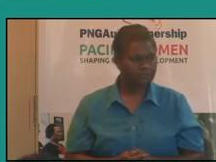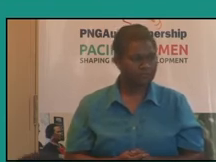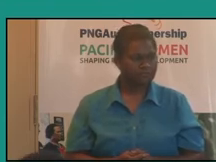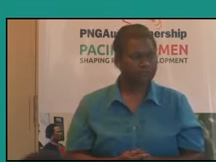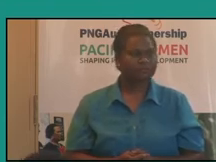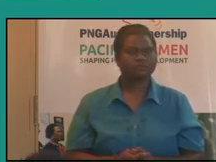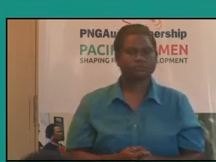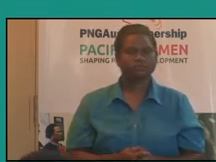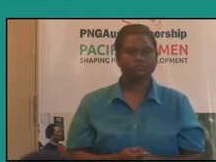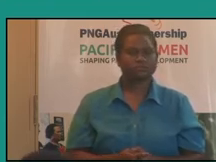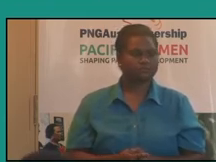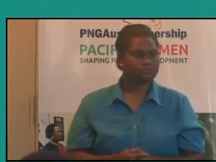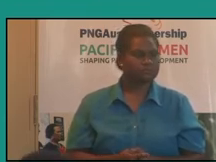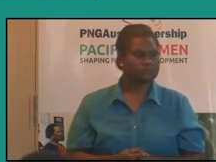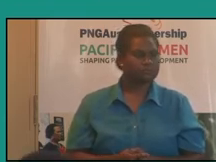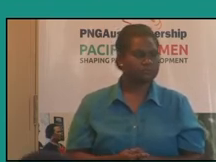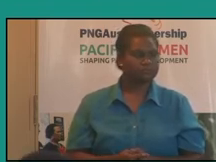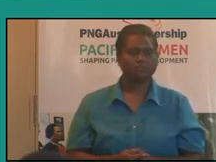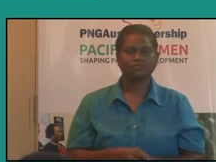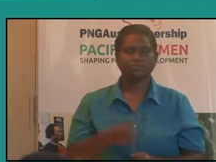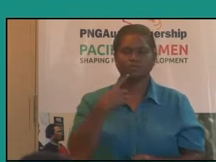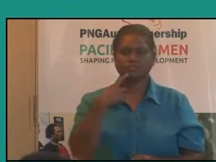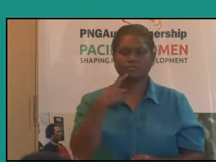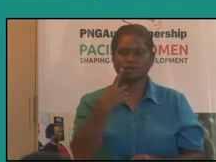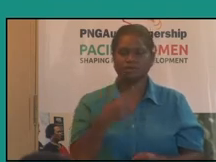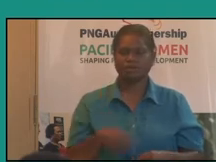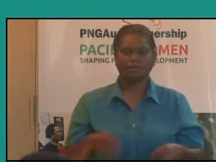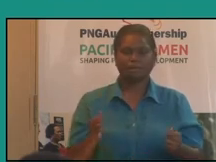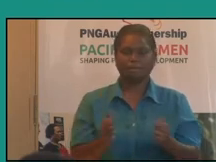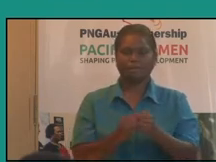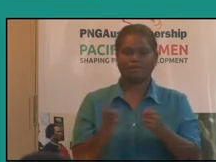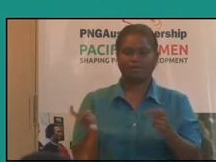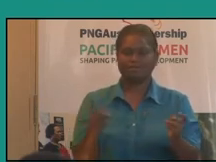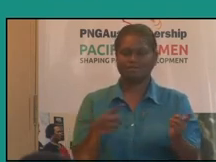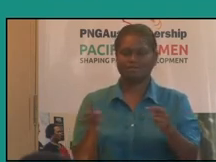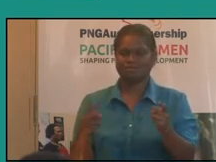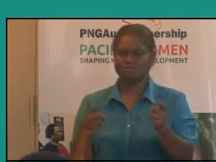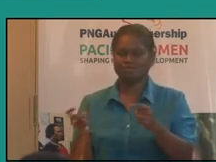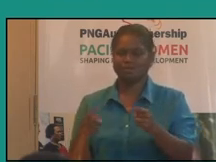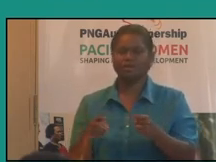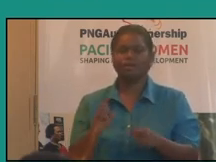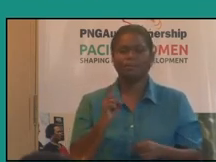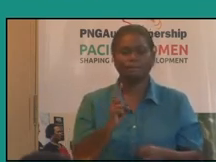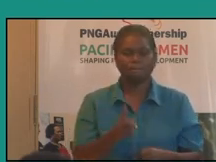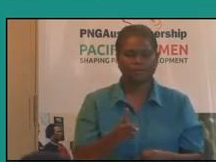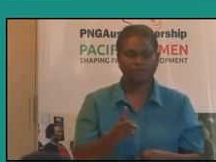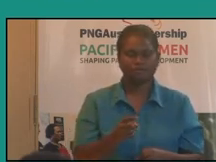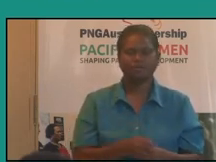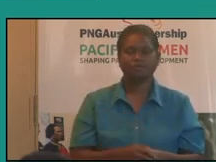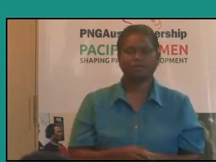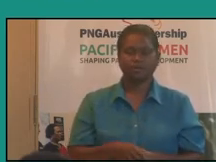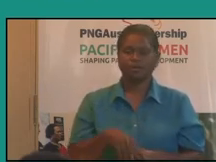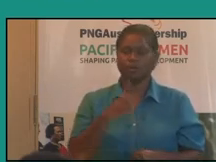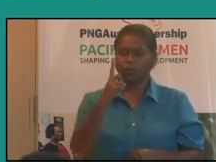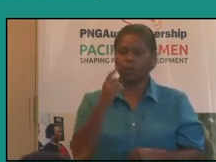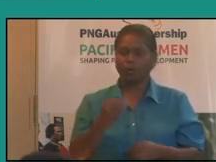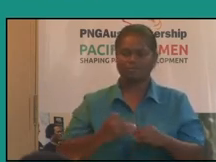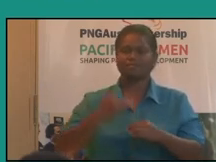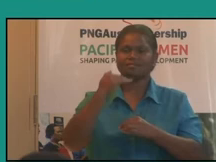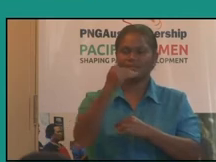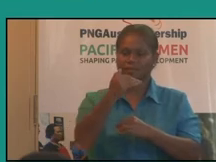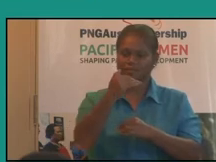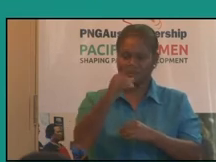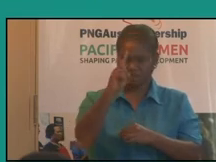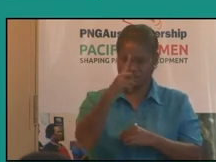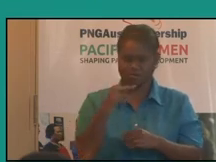have. For me, it's if we can take one step, and that one step is if we can just get the law across and the first